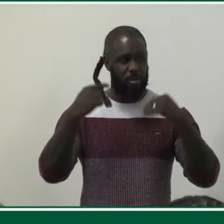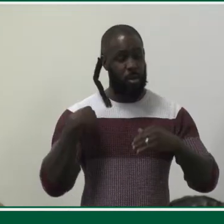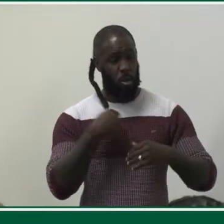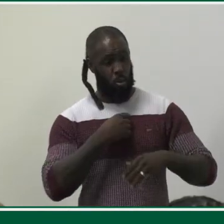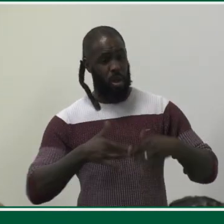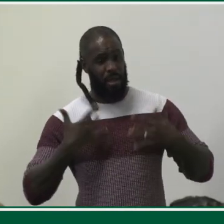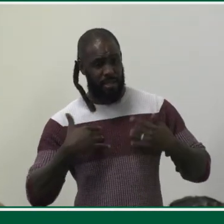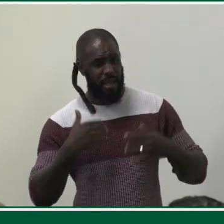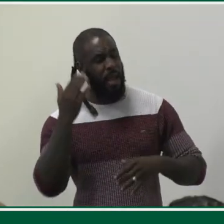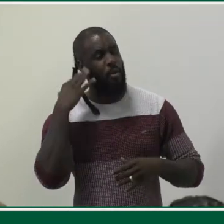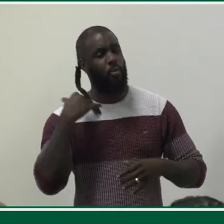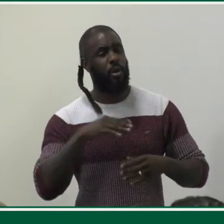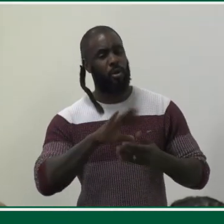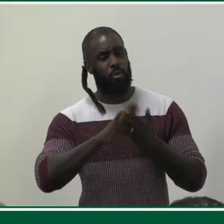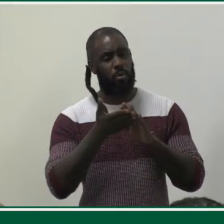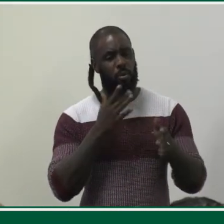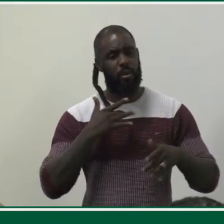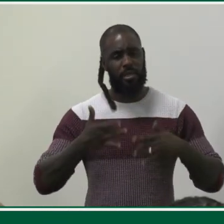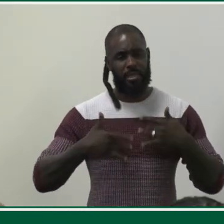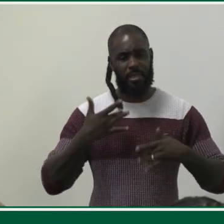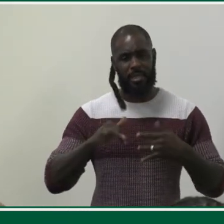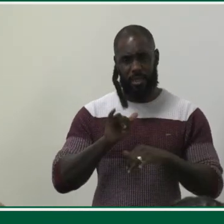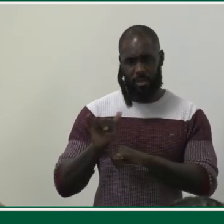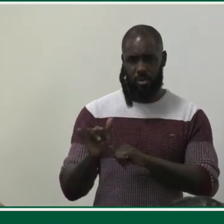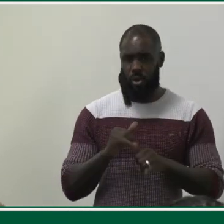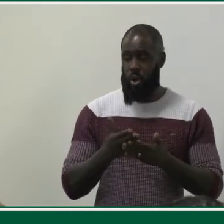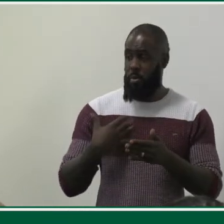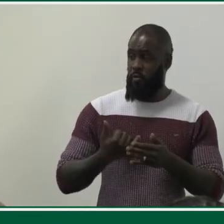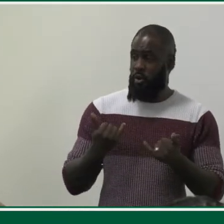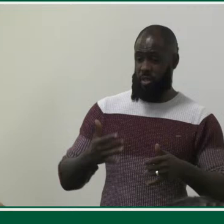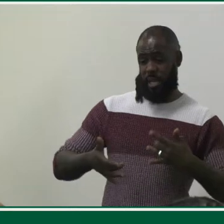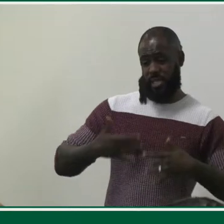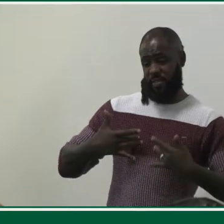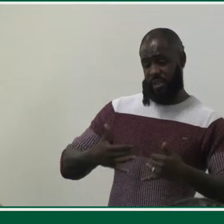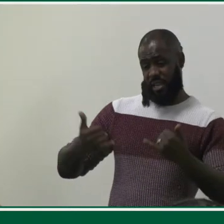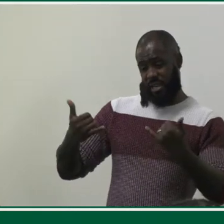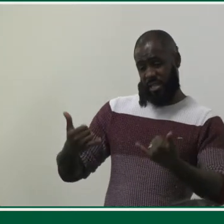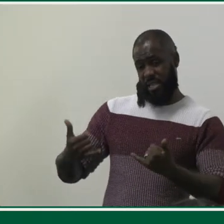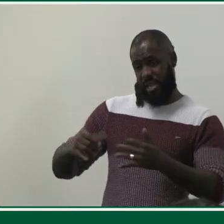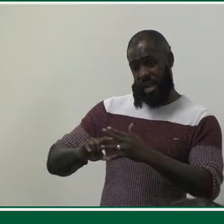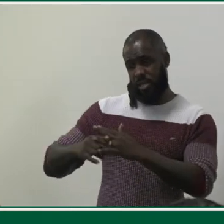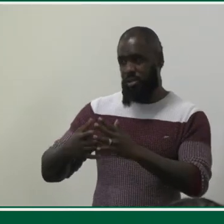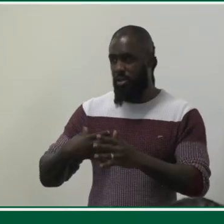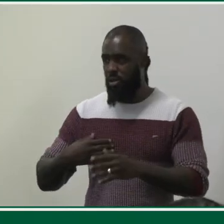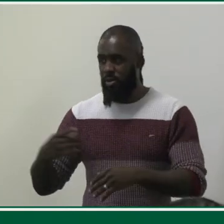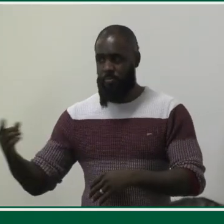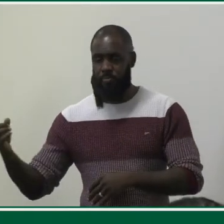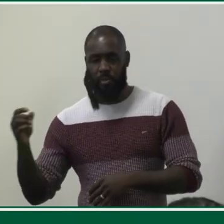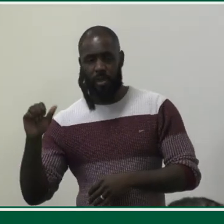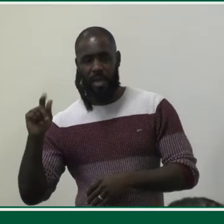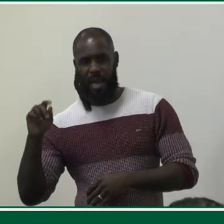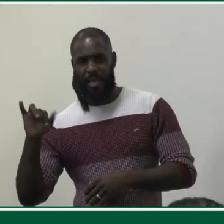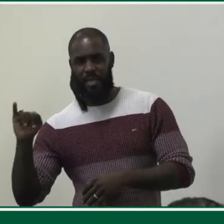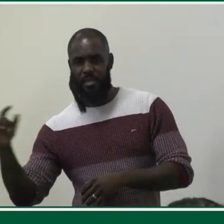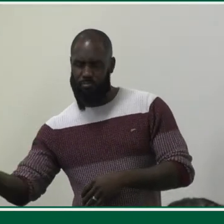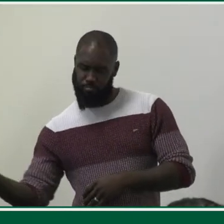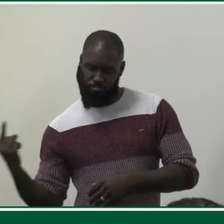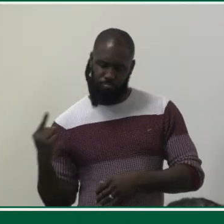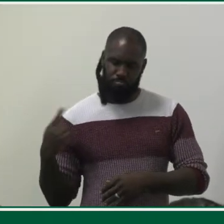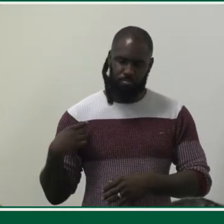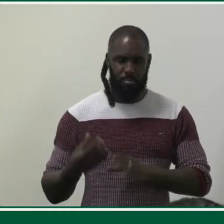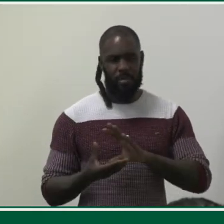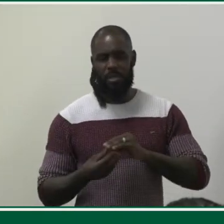that the community is excited as well. Before this event started just today, Ms. Coty here, she came to me and was just sharing